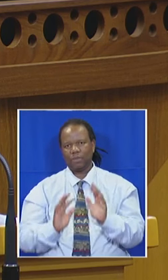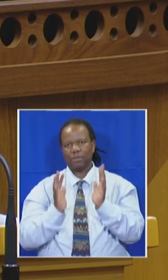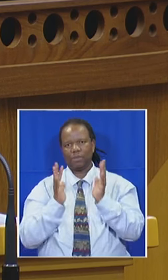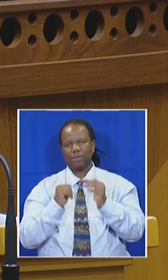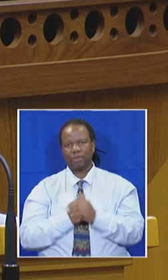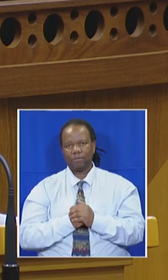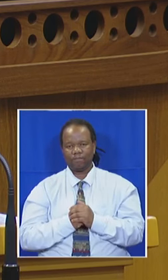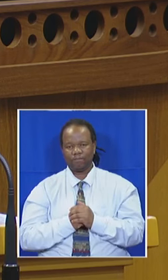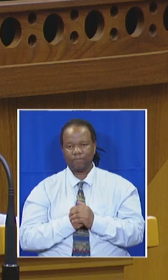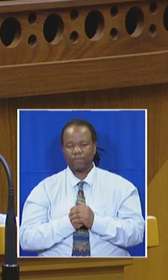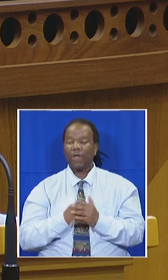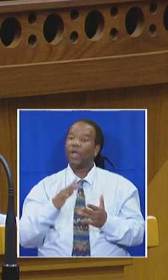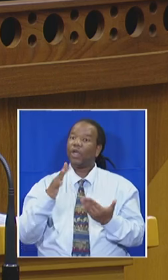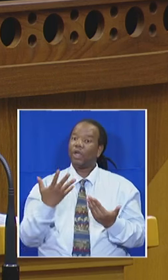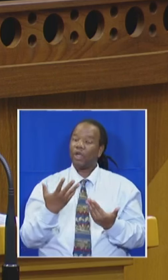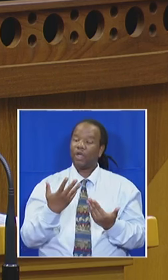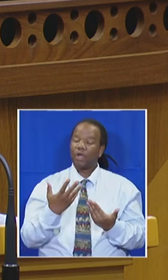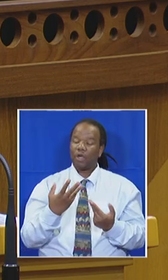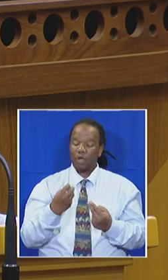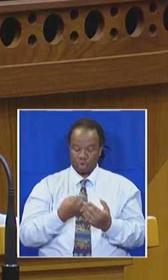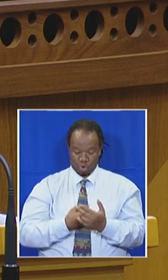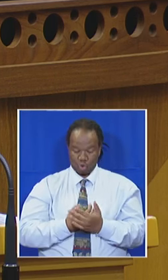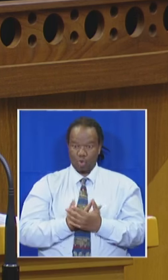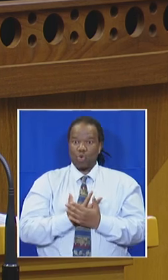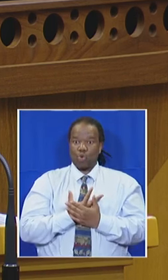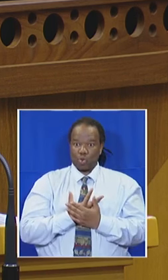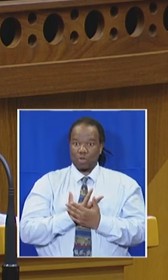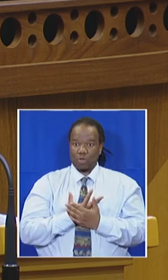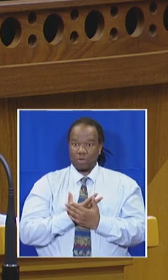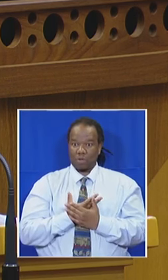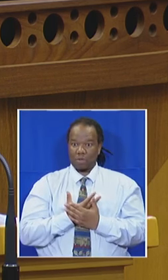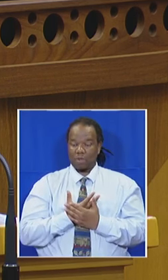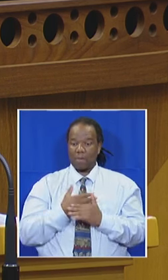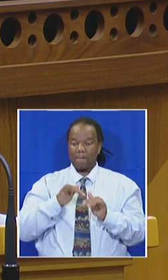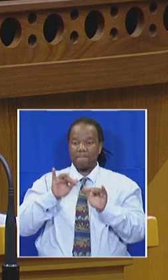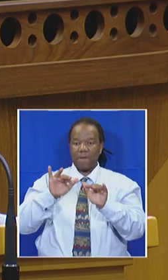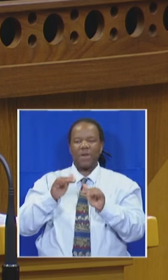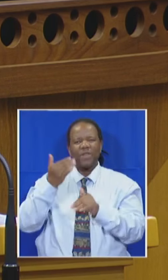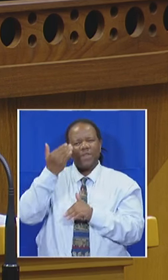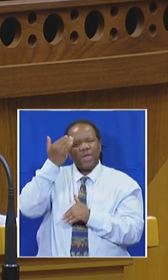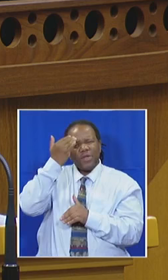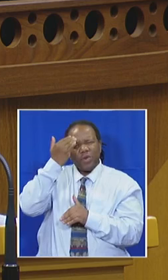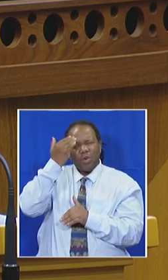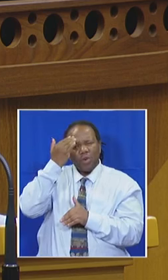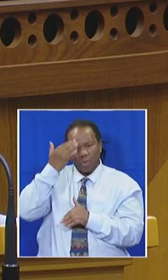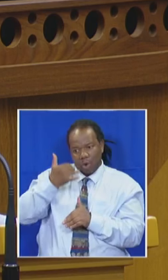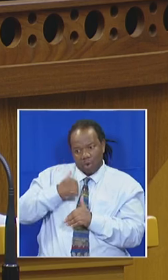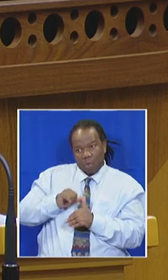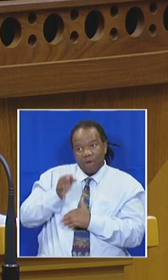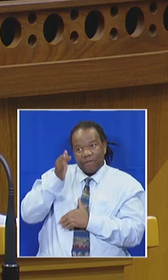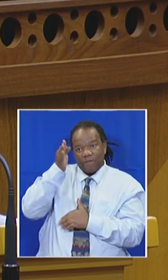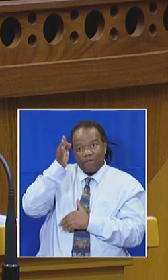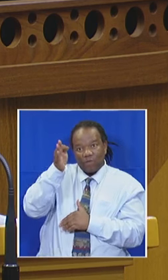They know what they want for themselves and their country,